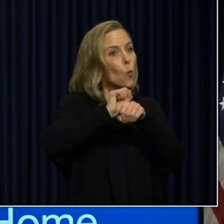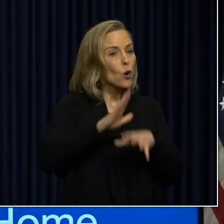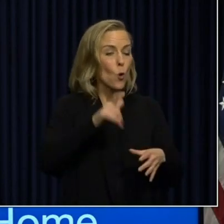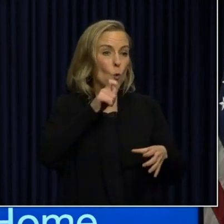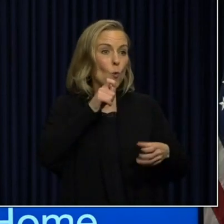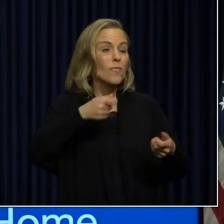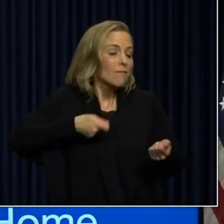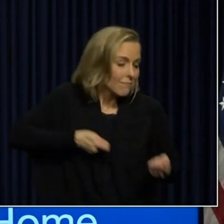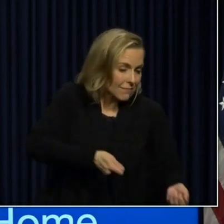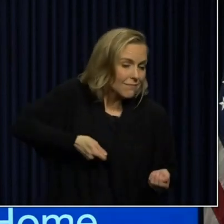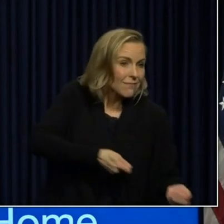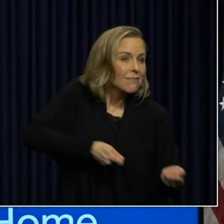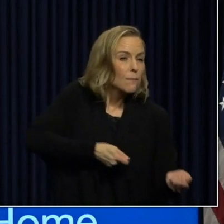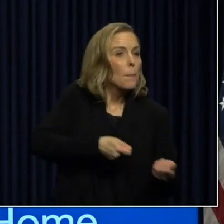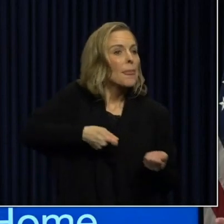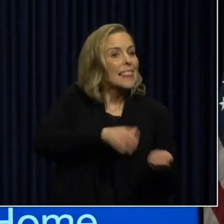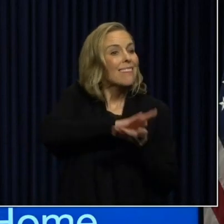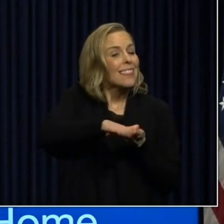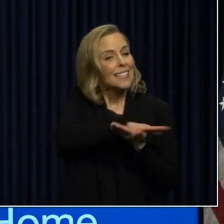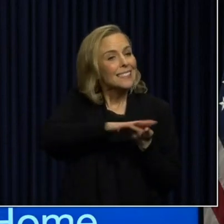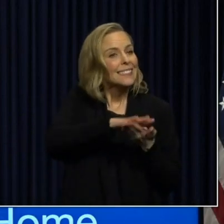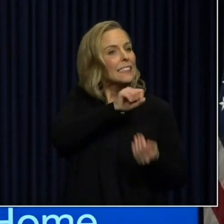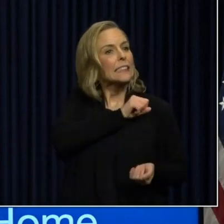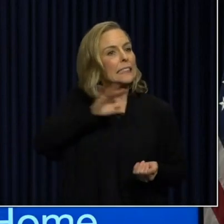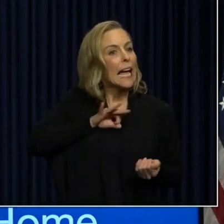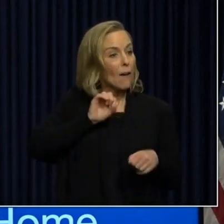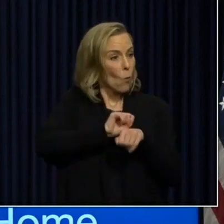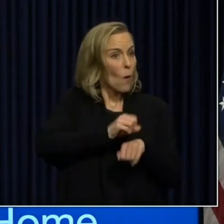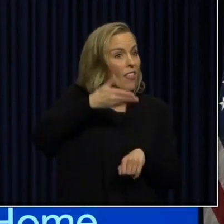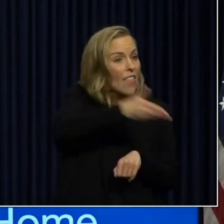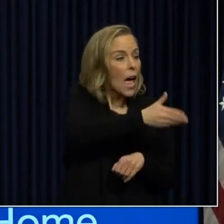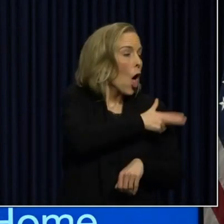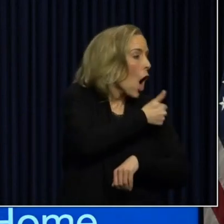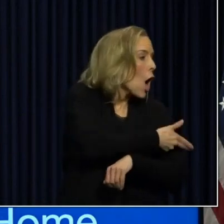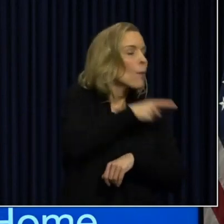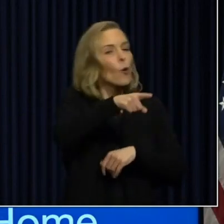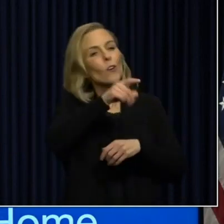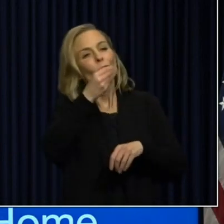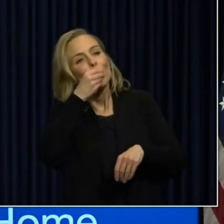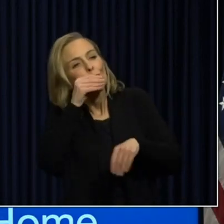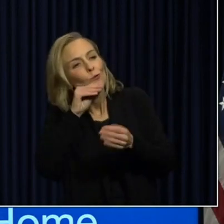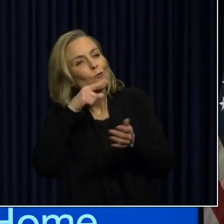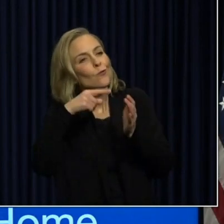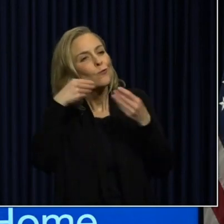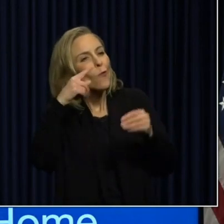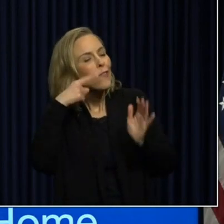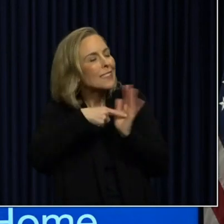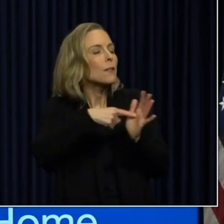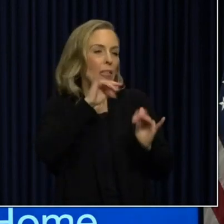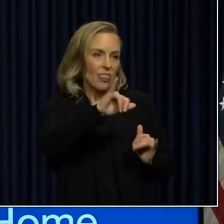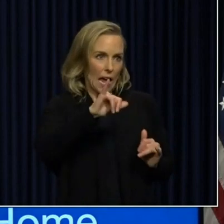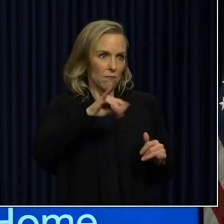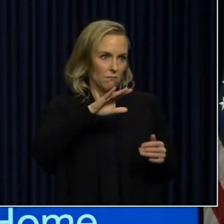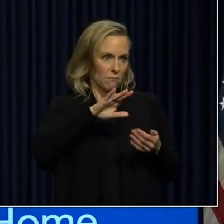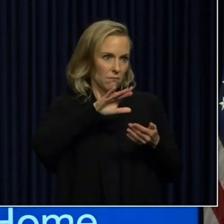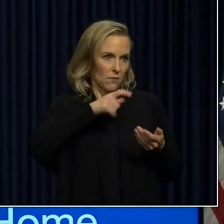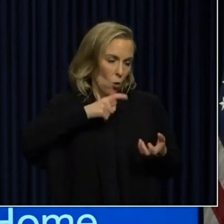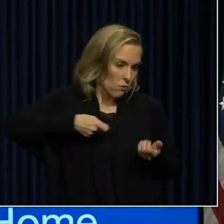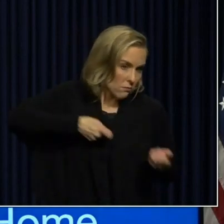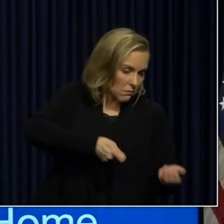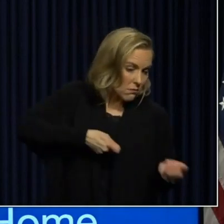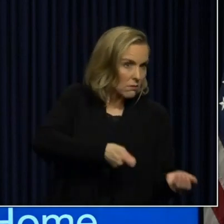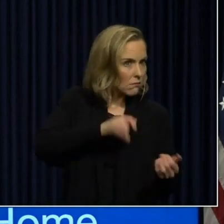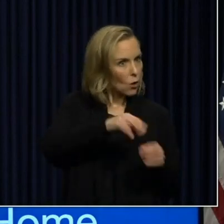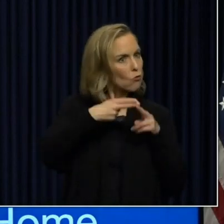janitorial and cleaning staff and custodians. I mean, we have more types of frontline